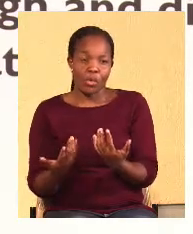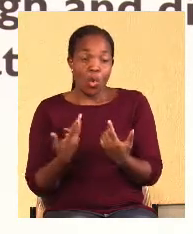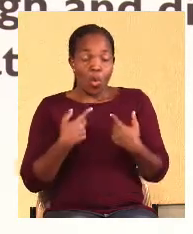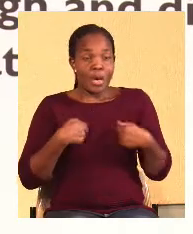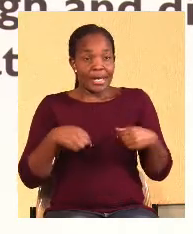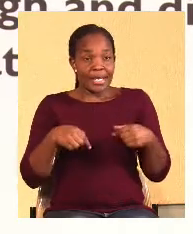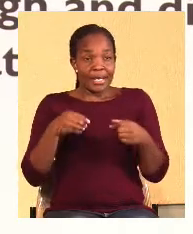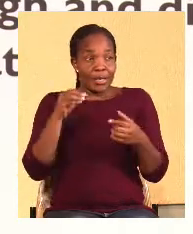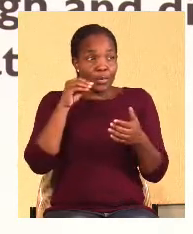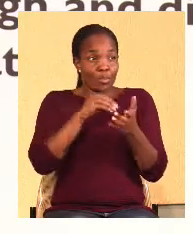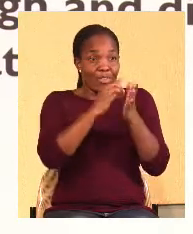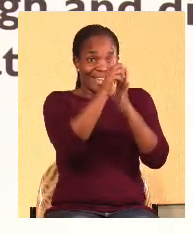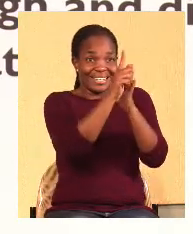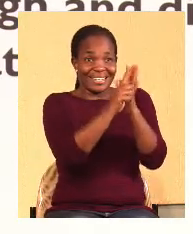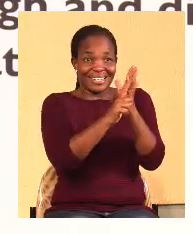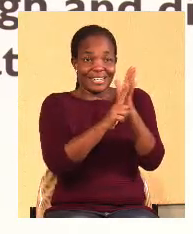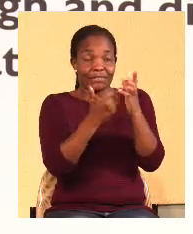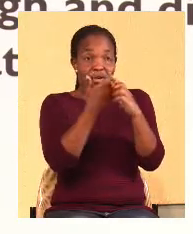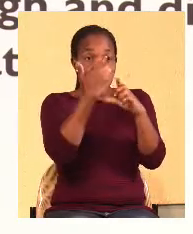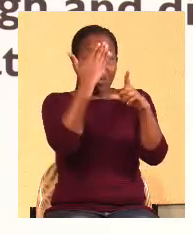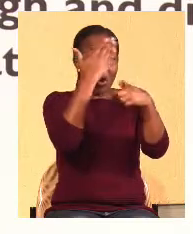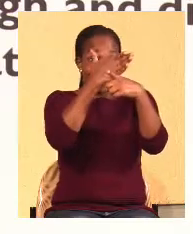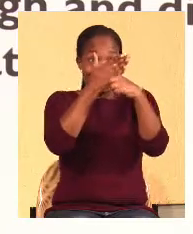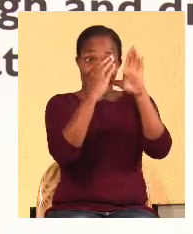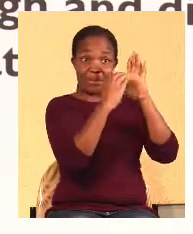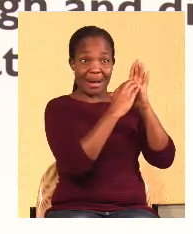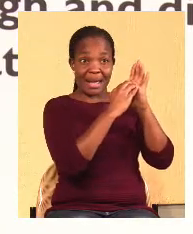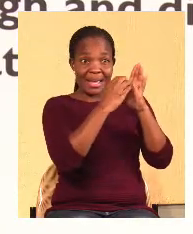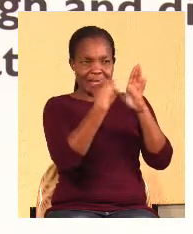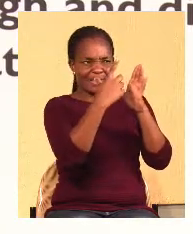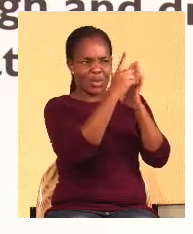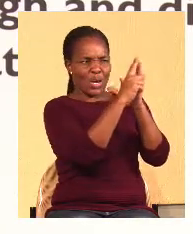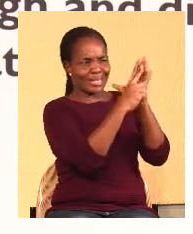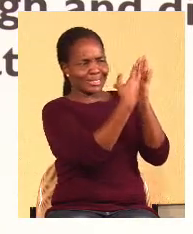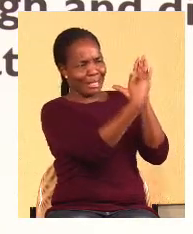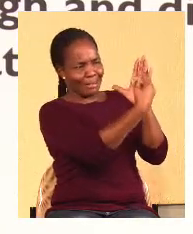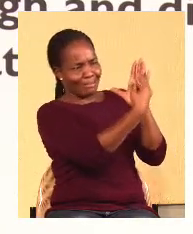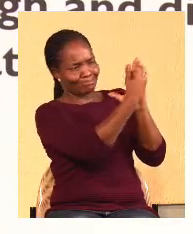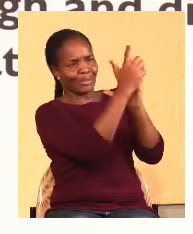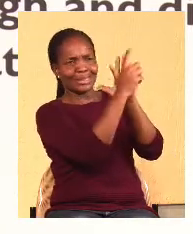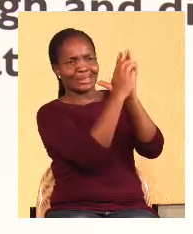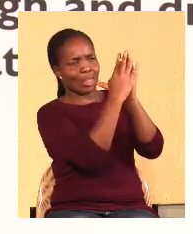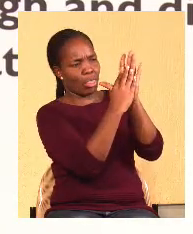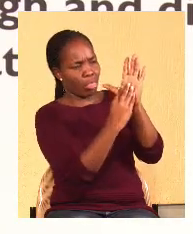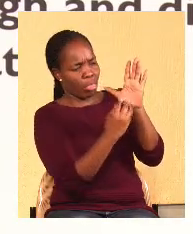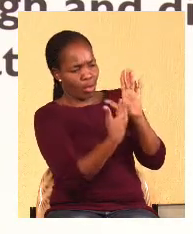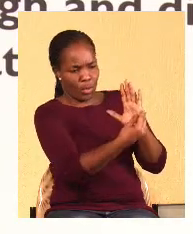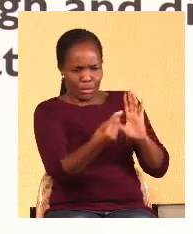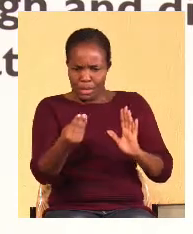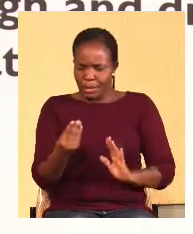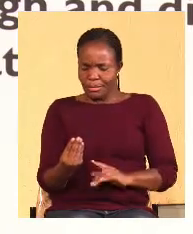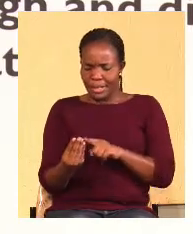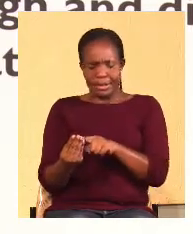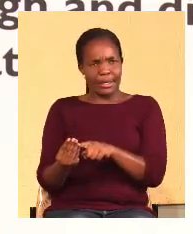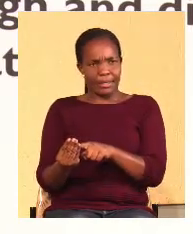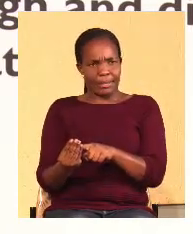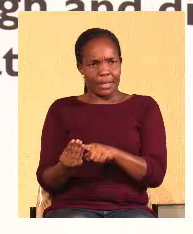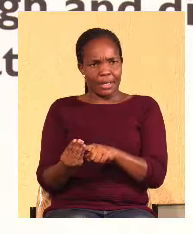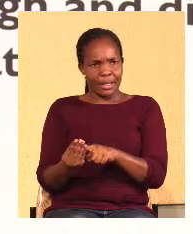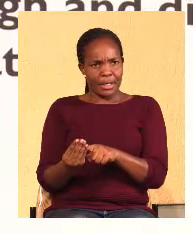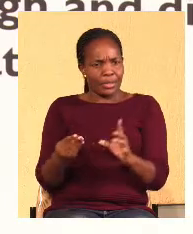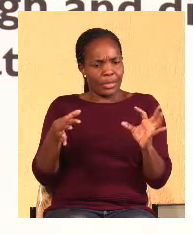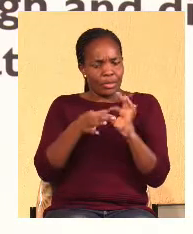that list that is provided for by the Labor Act, which really the objective is to address concerns that relates to labor